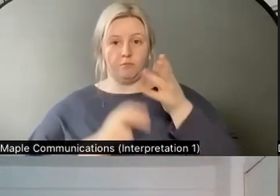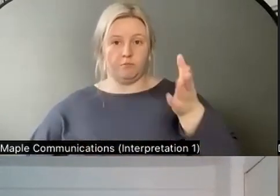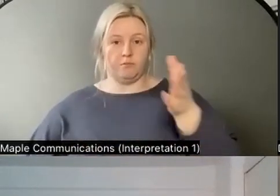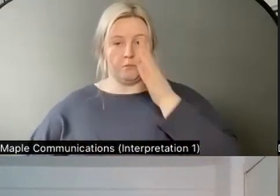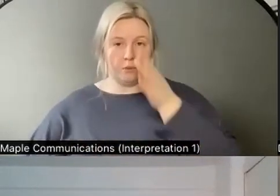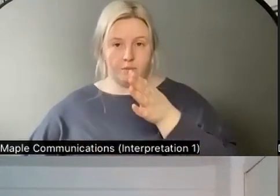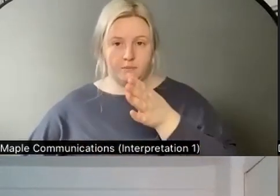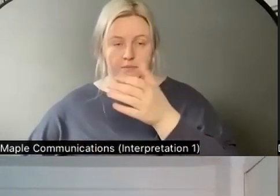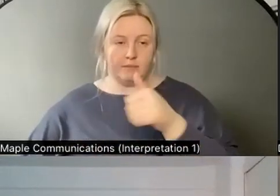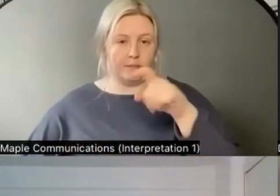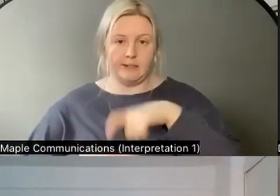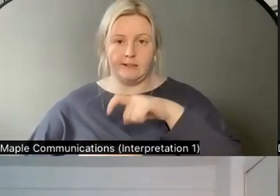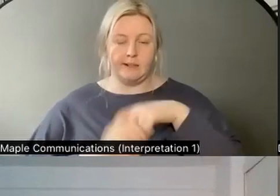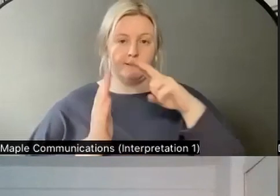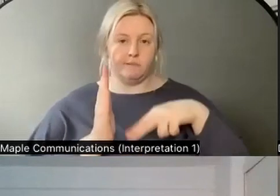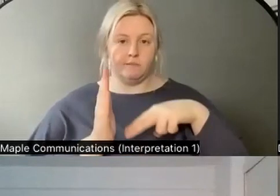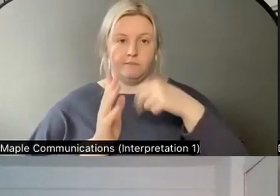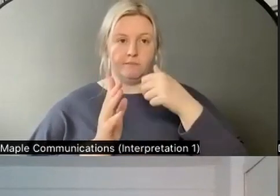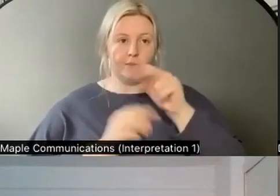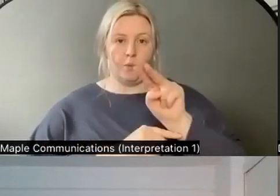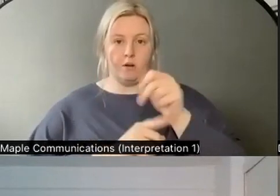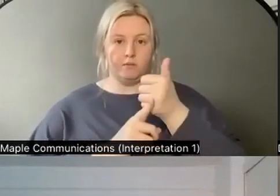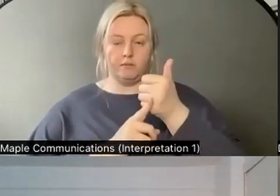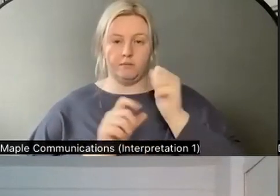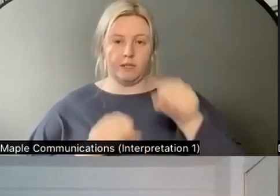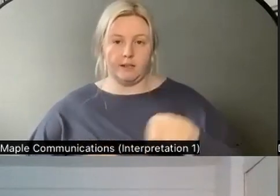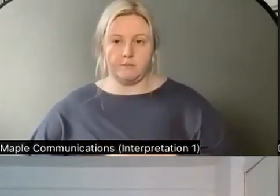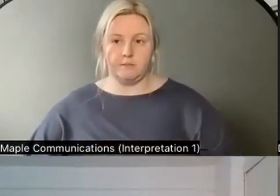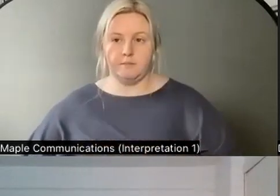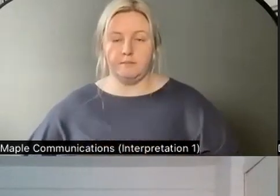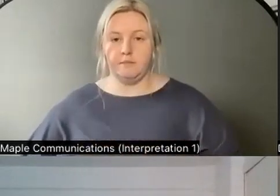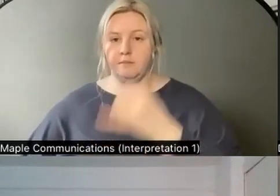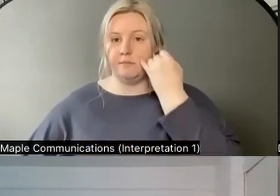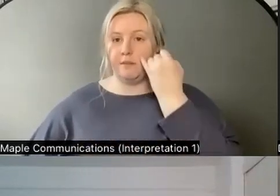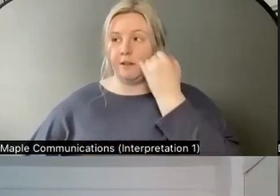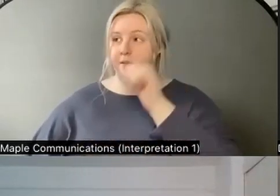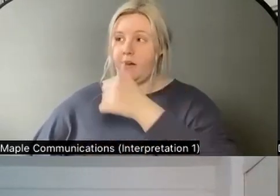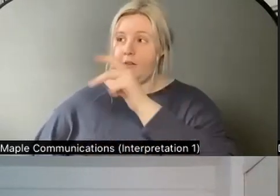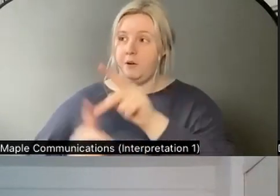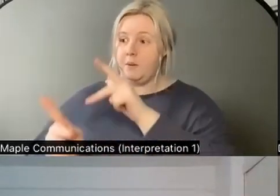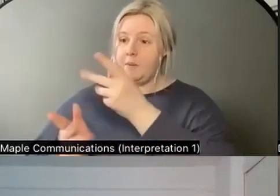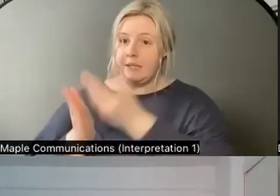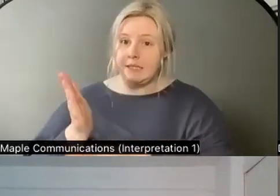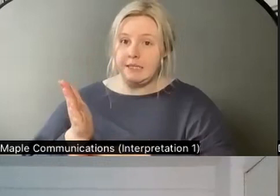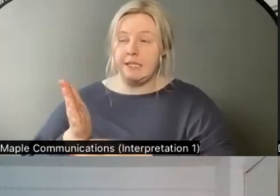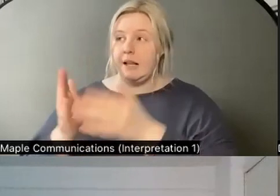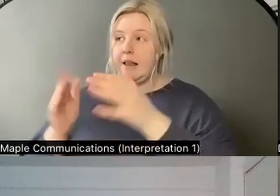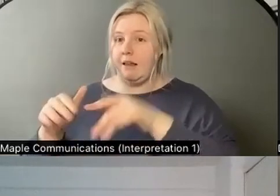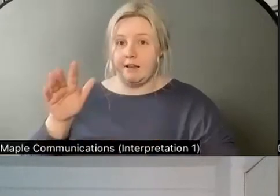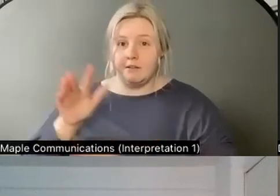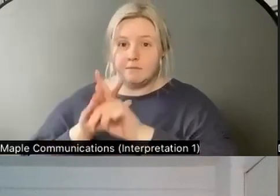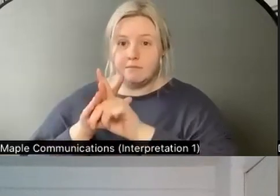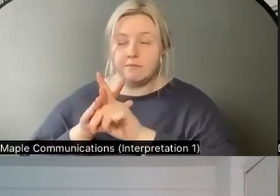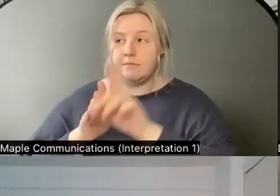there anytime. If you have people who should have been here who couldn't have been here